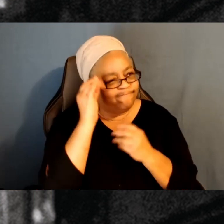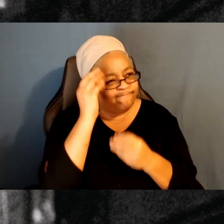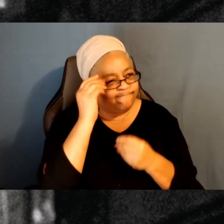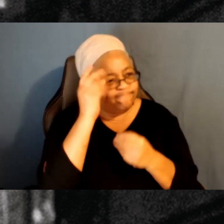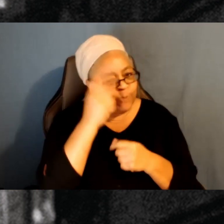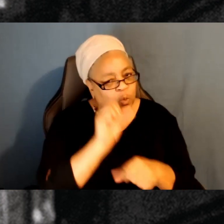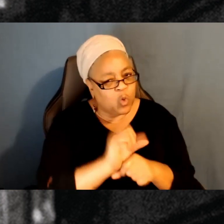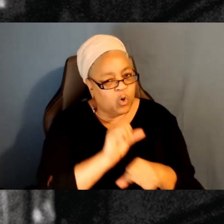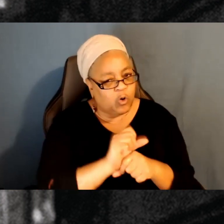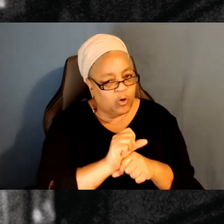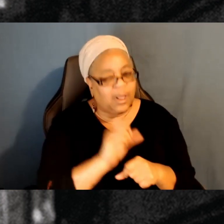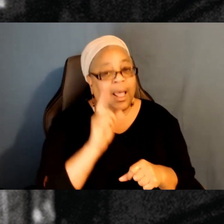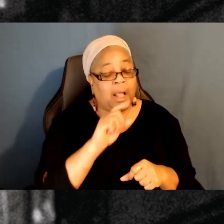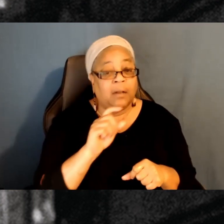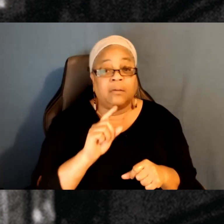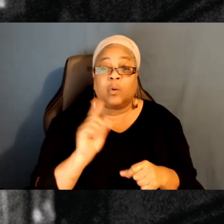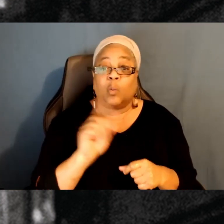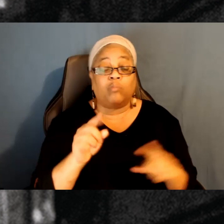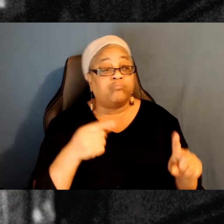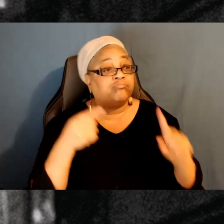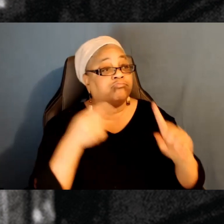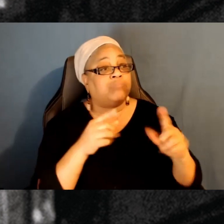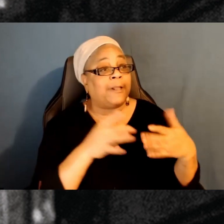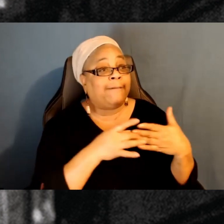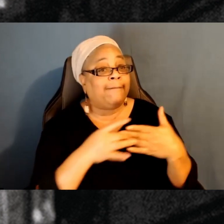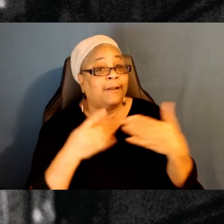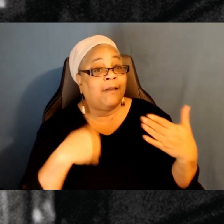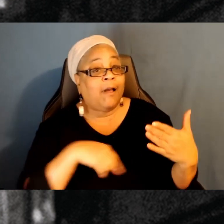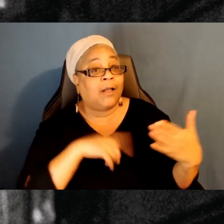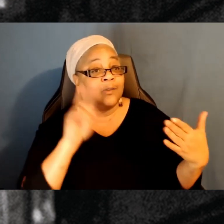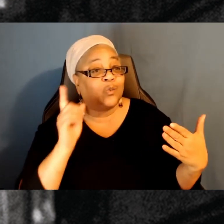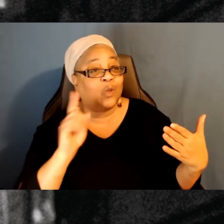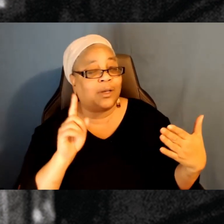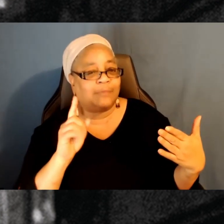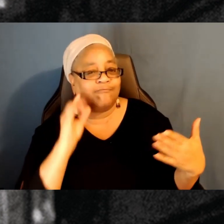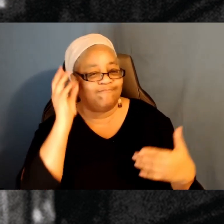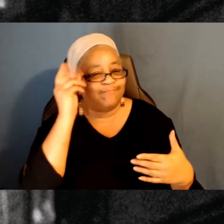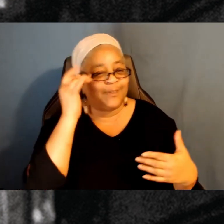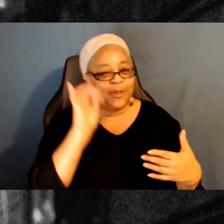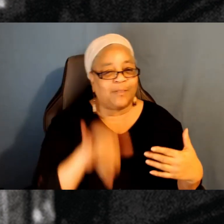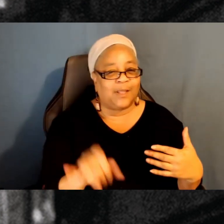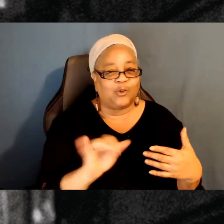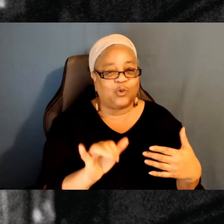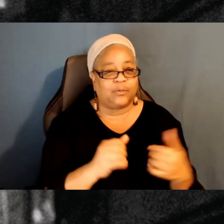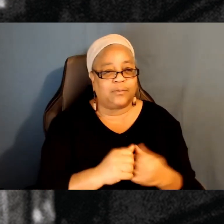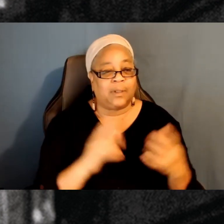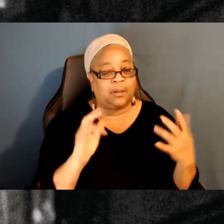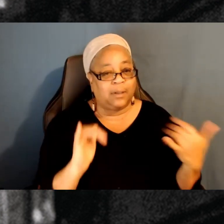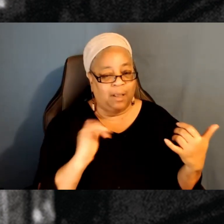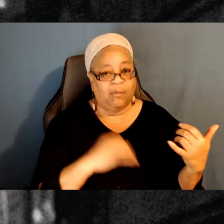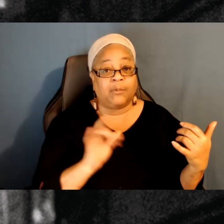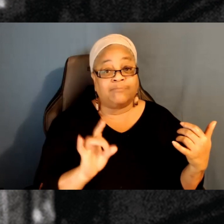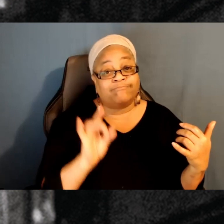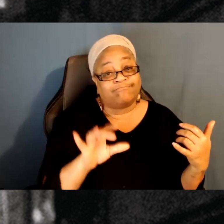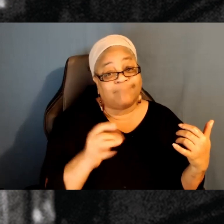about where it can take us. So I'm going to give you a taste of what that looks like in the book,